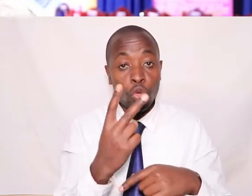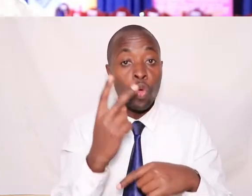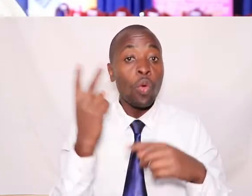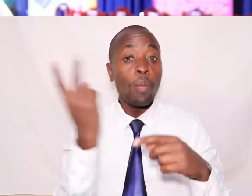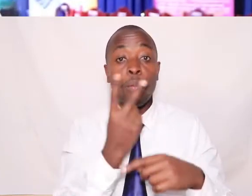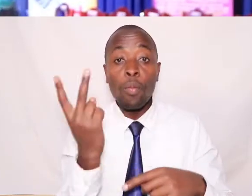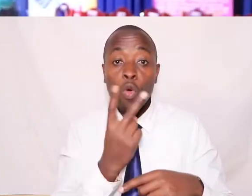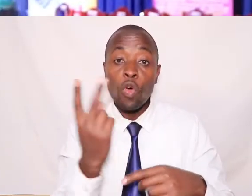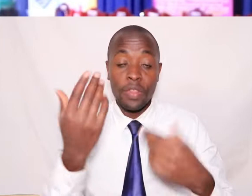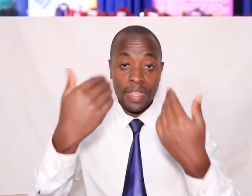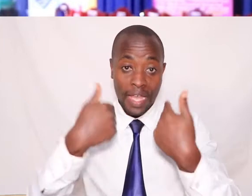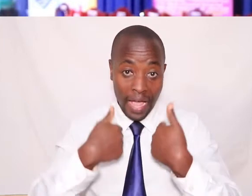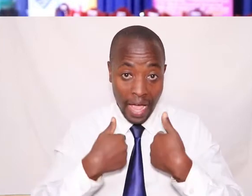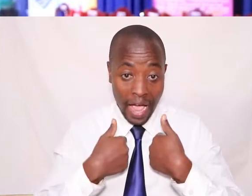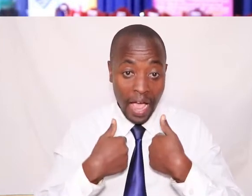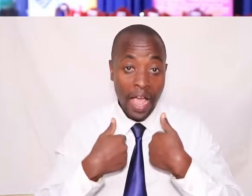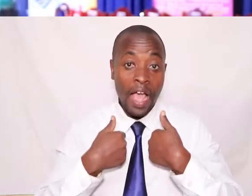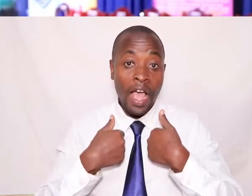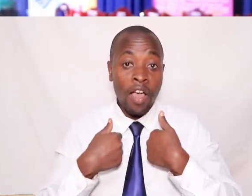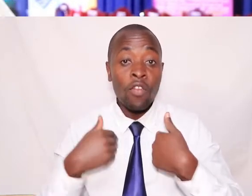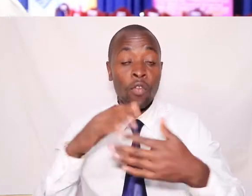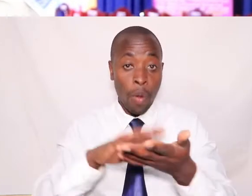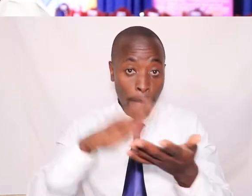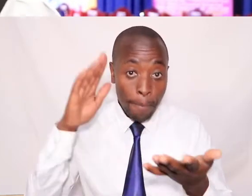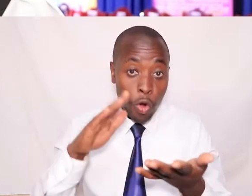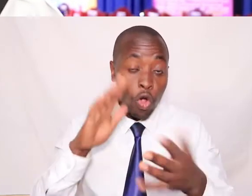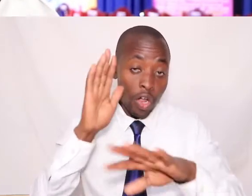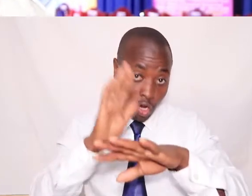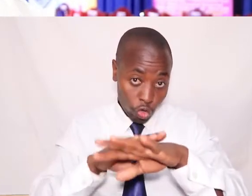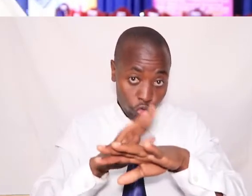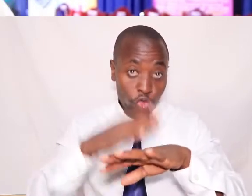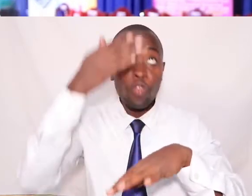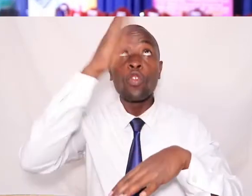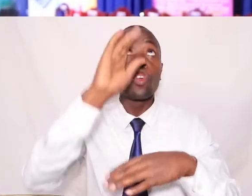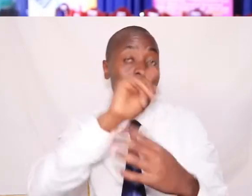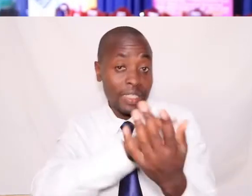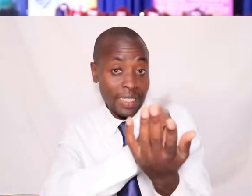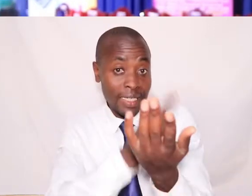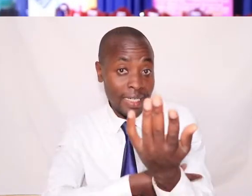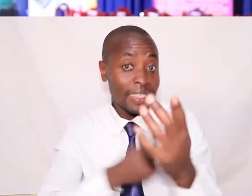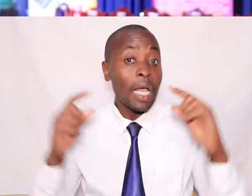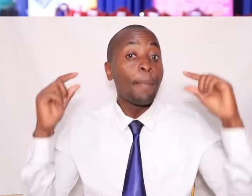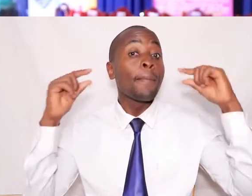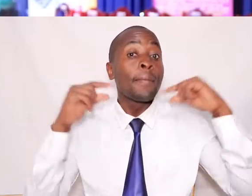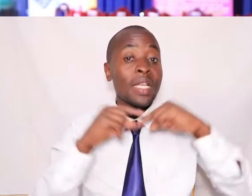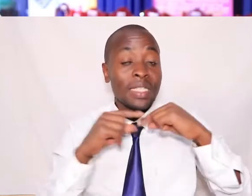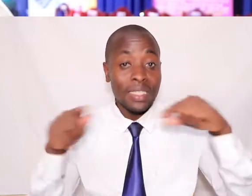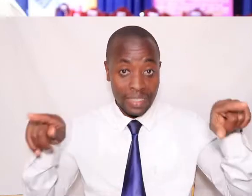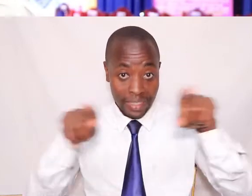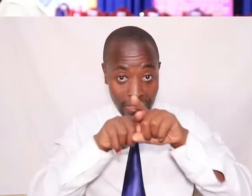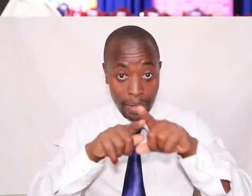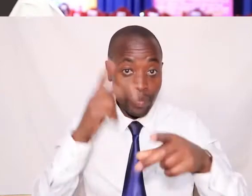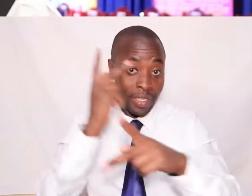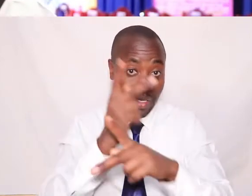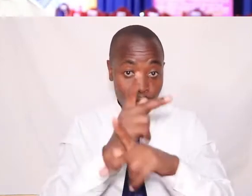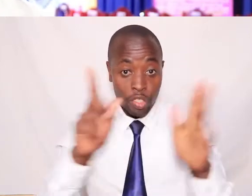credentials would seem to commend him as a more likely recipient of God's grace. He is a priest. He is a lawkeeper.